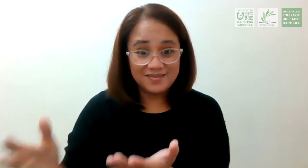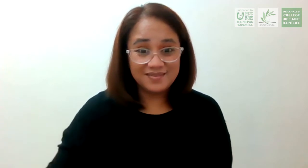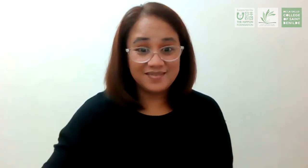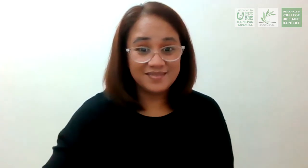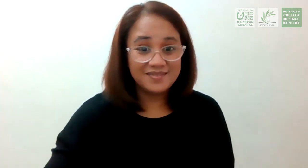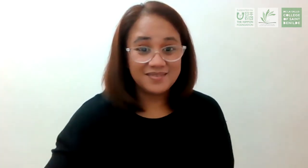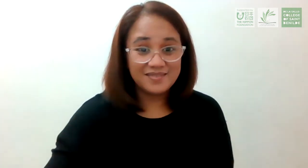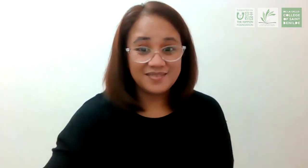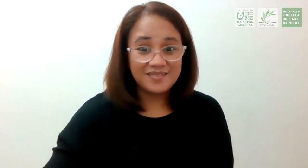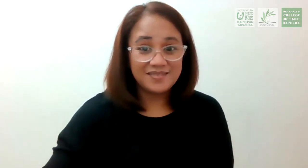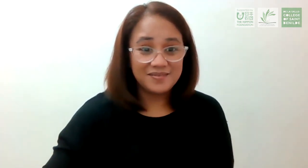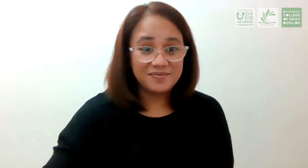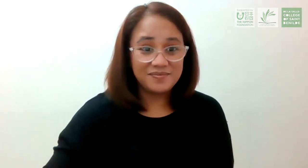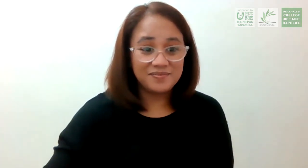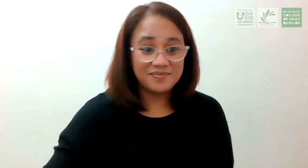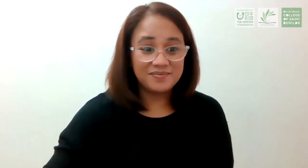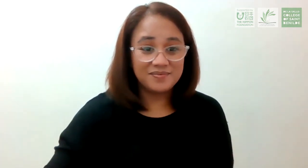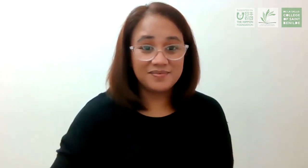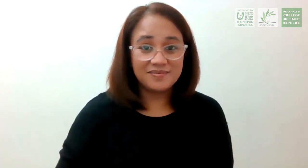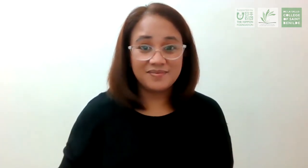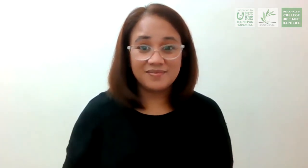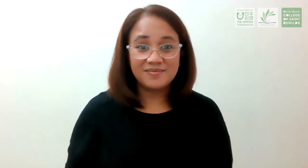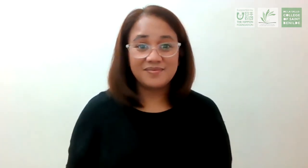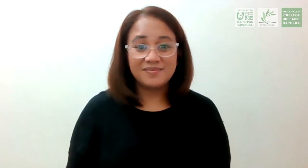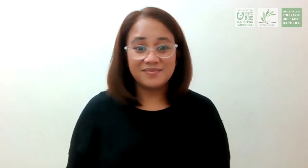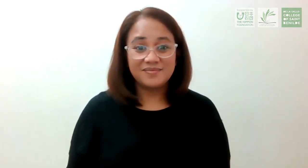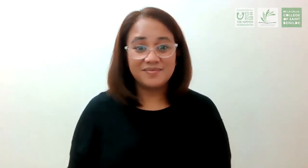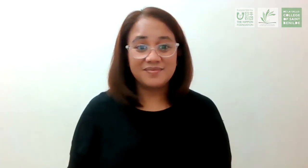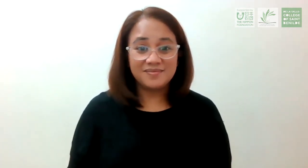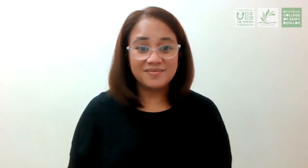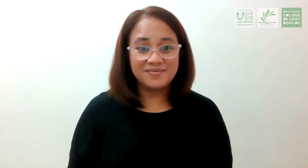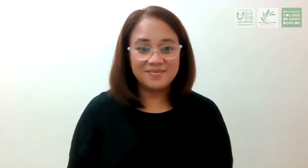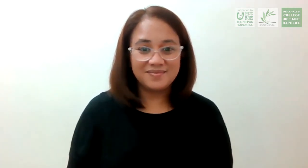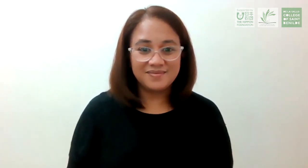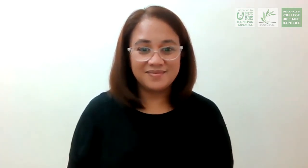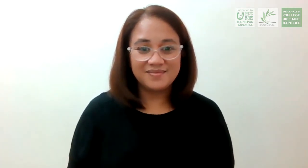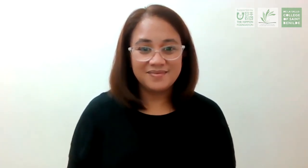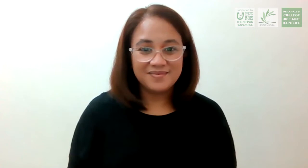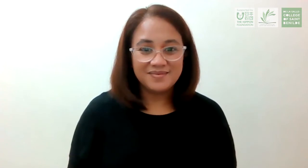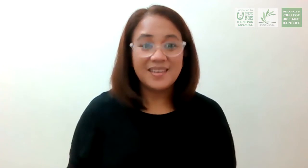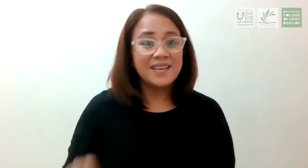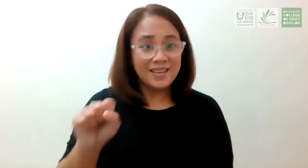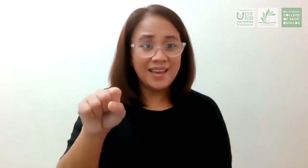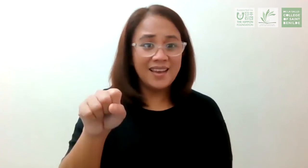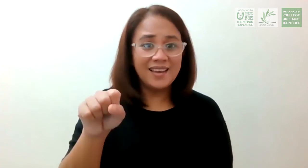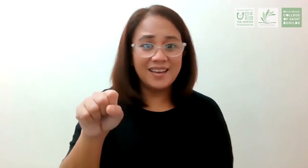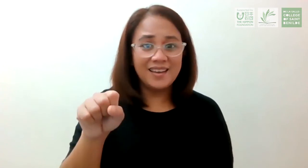Jasmine's saying, I think we can. Patrick's saying we can. Shaq is Yeah. saying we can't.